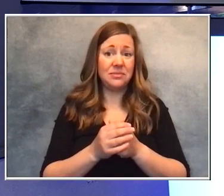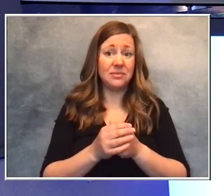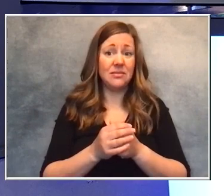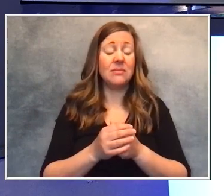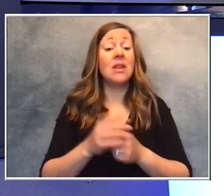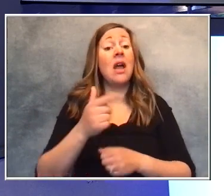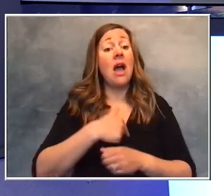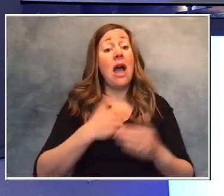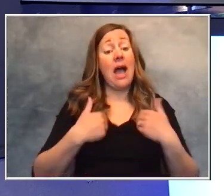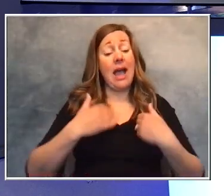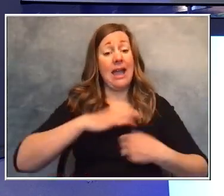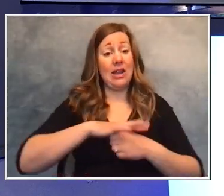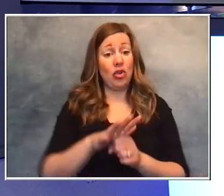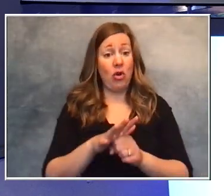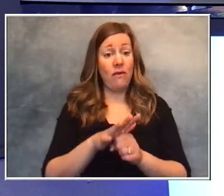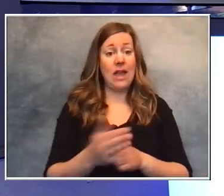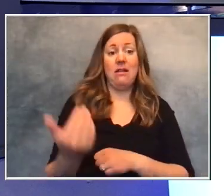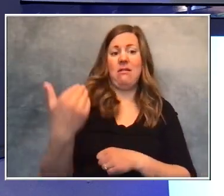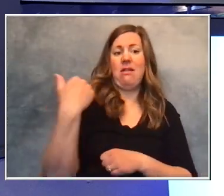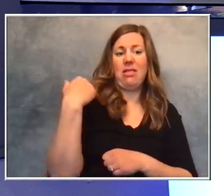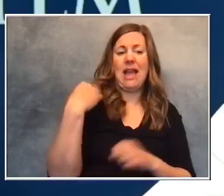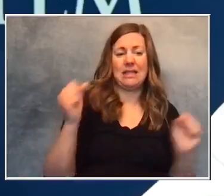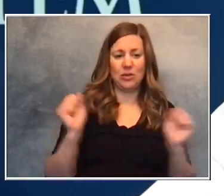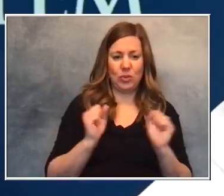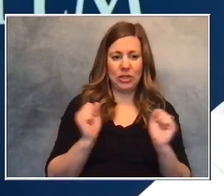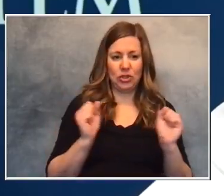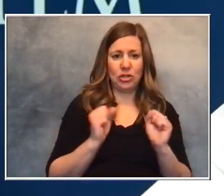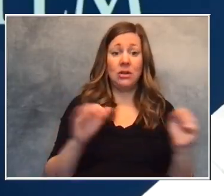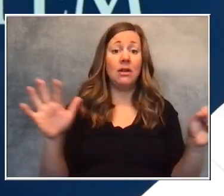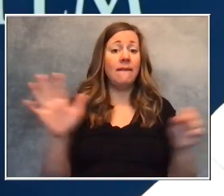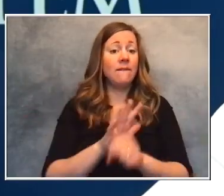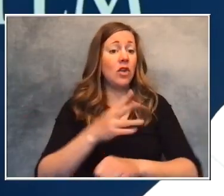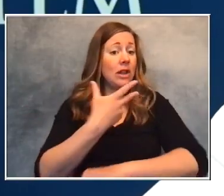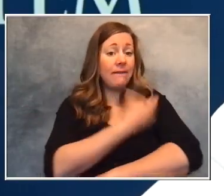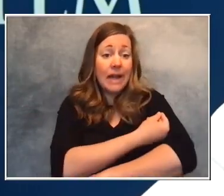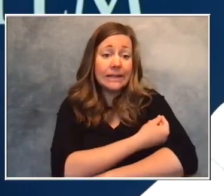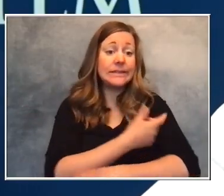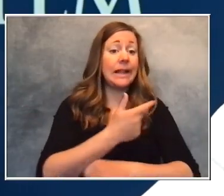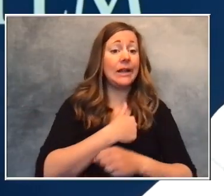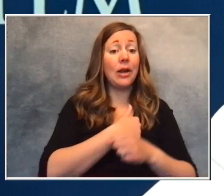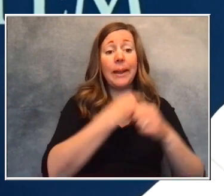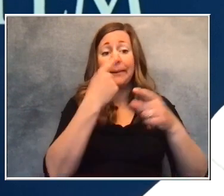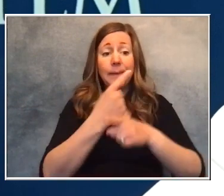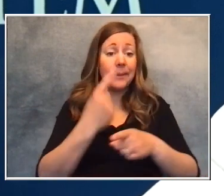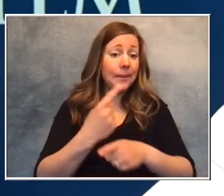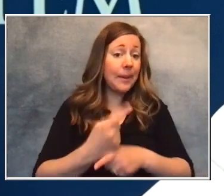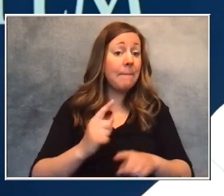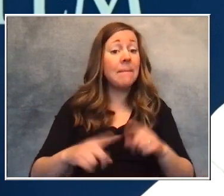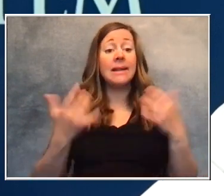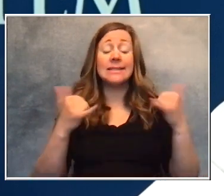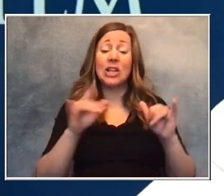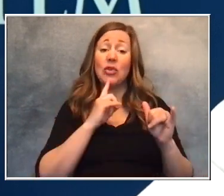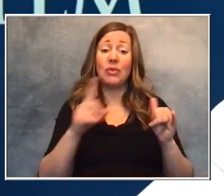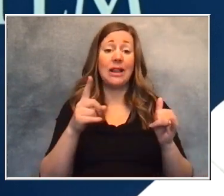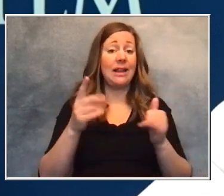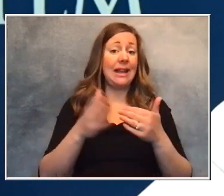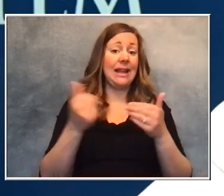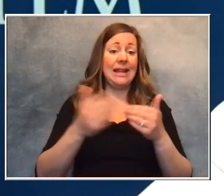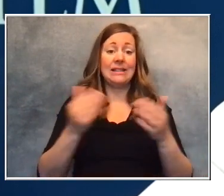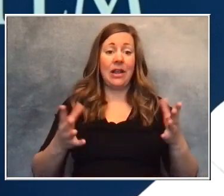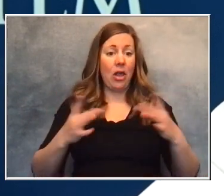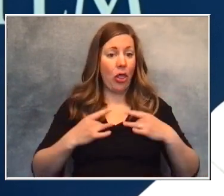COVID back late last winter for the first time. Fully vaccinated, did all the right things, but you know, it's out there. It's a very highly communicable disease,